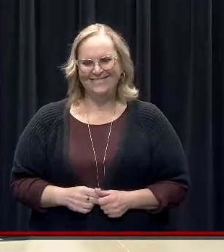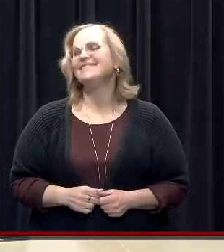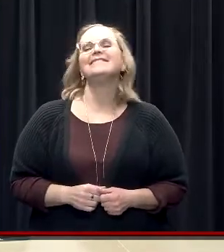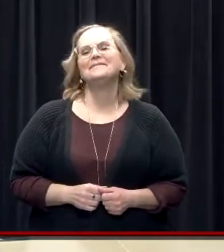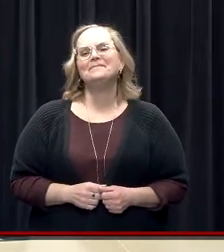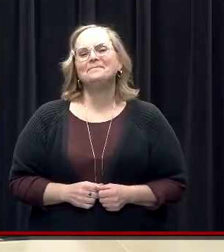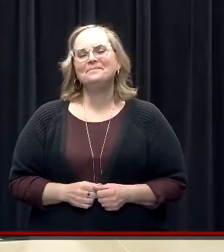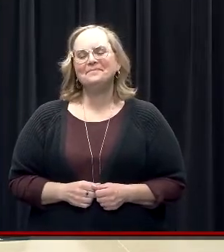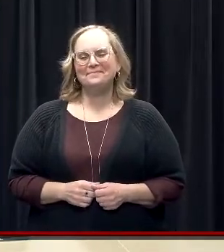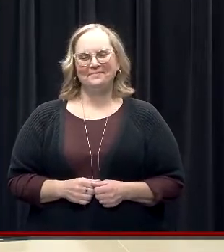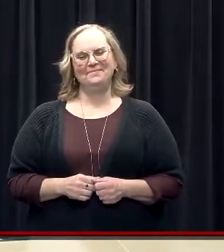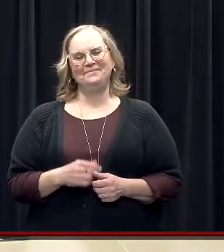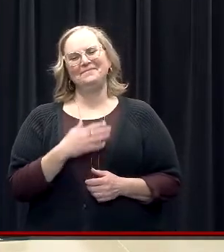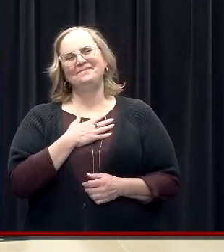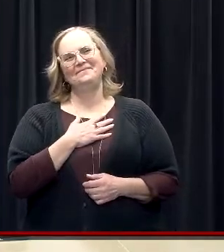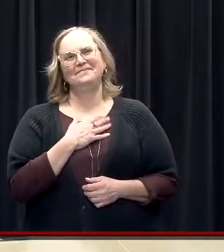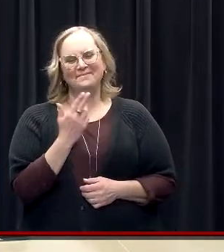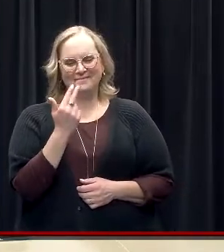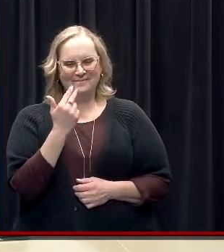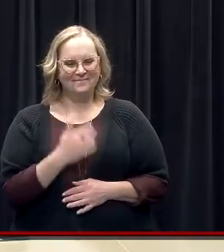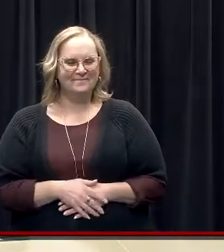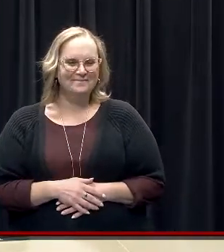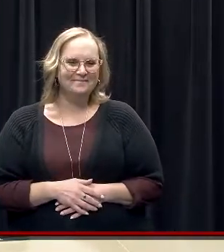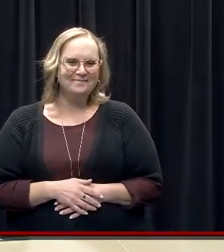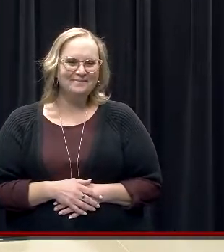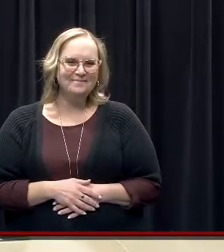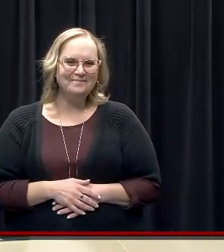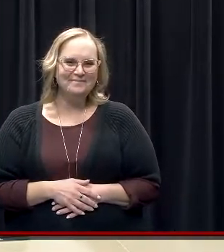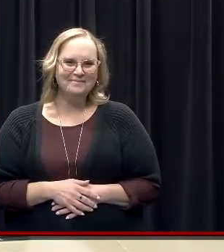Oh, goodness.